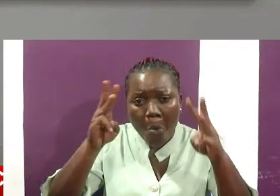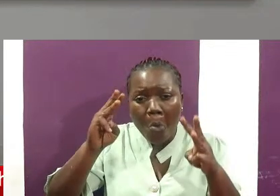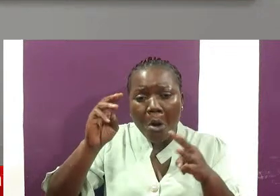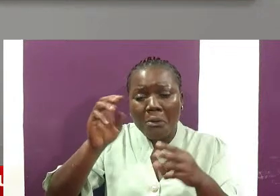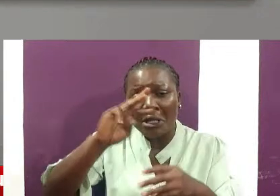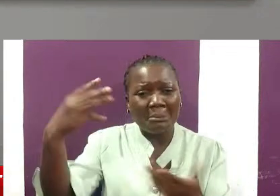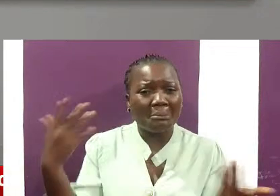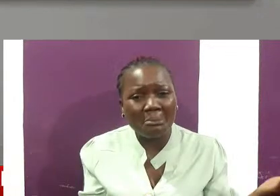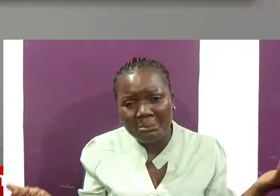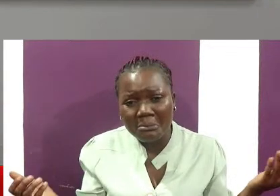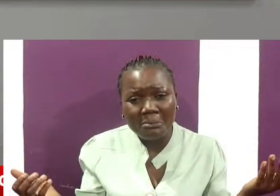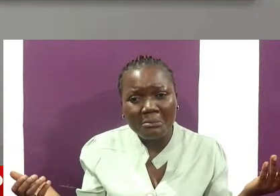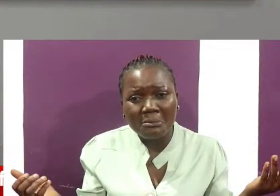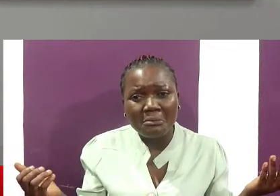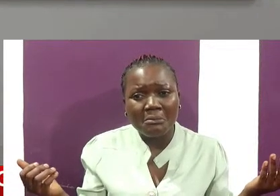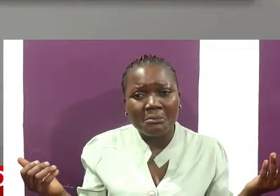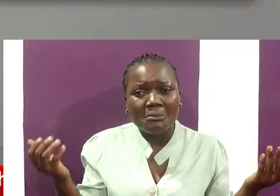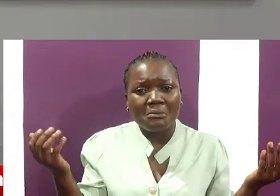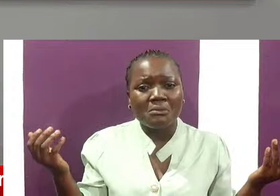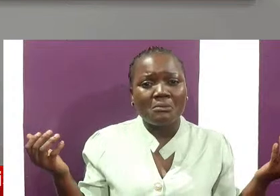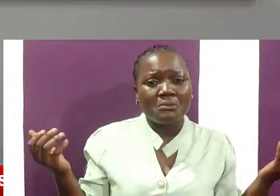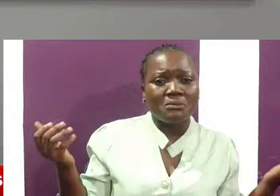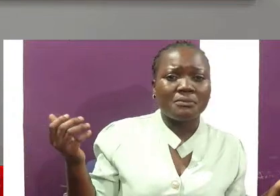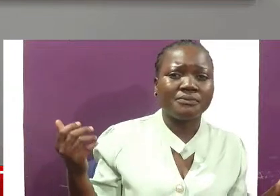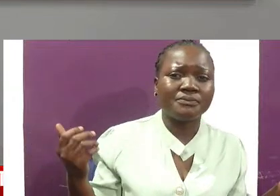is pre-denominational.